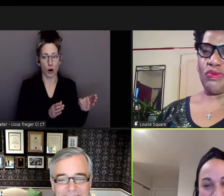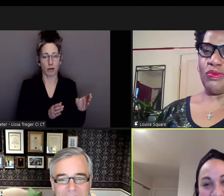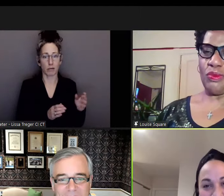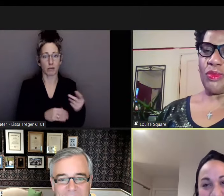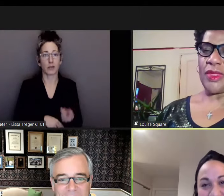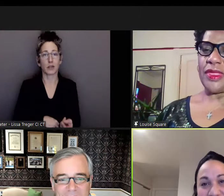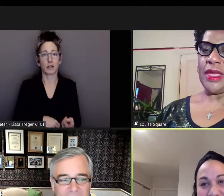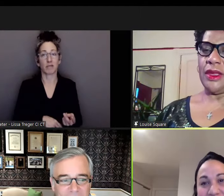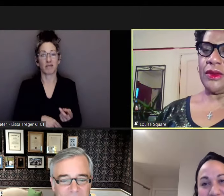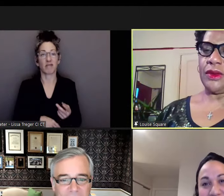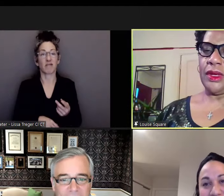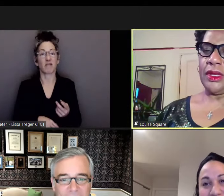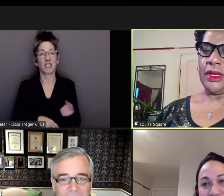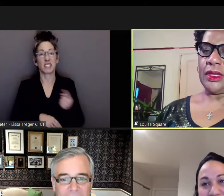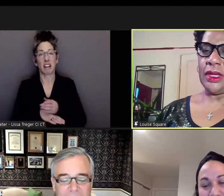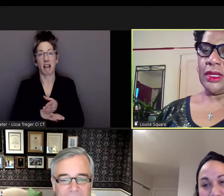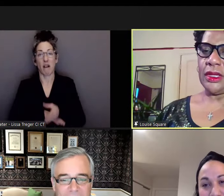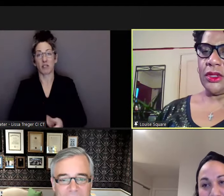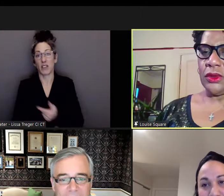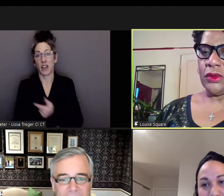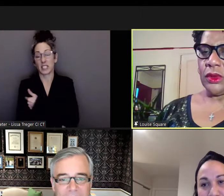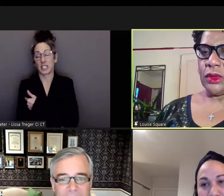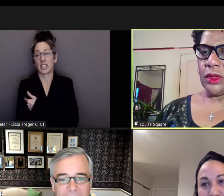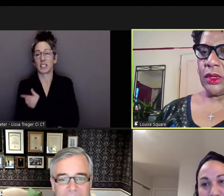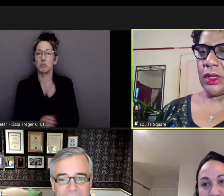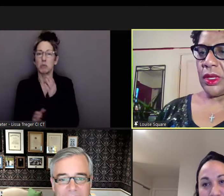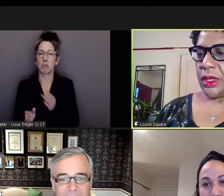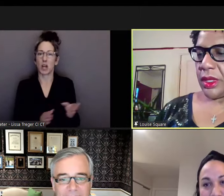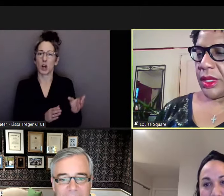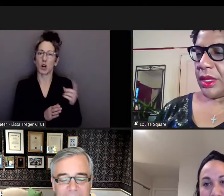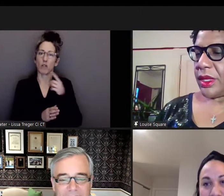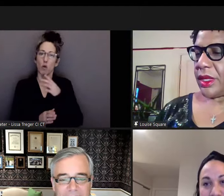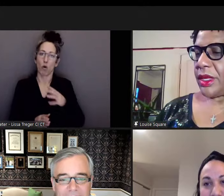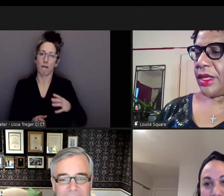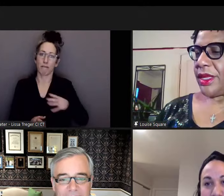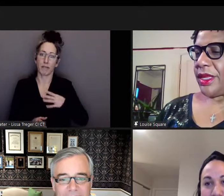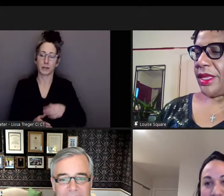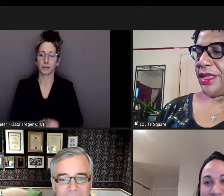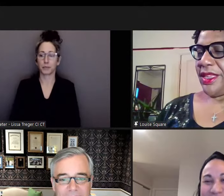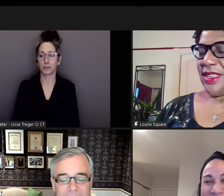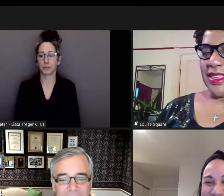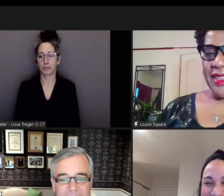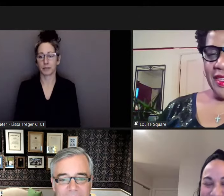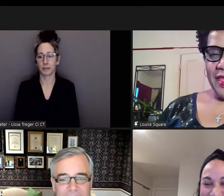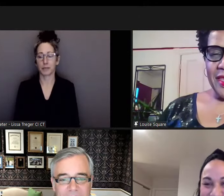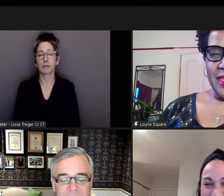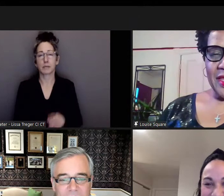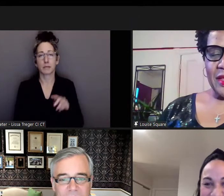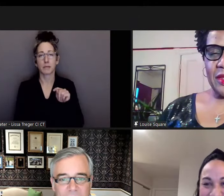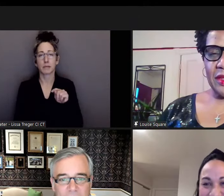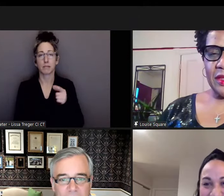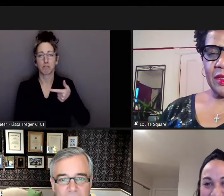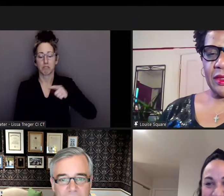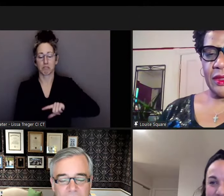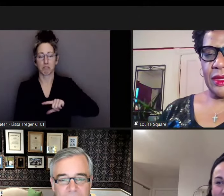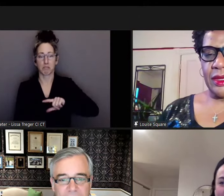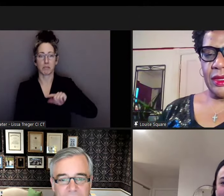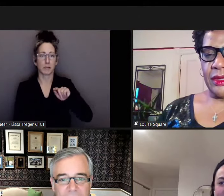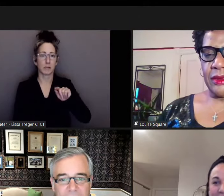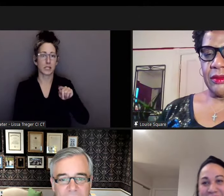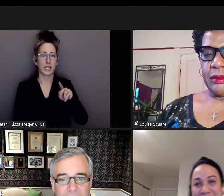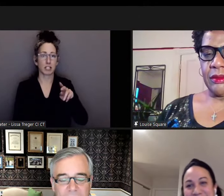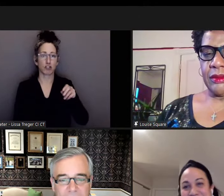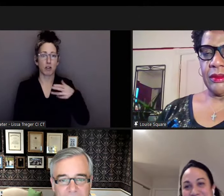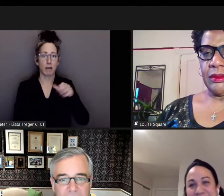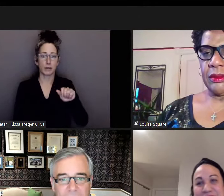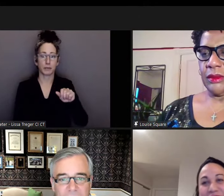one. Thank you. You know what, Luis? Yes. Oh, great. Thank you. So I would add, and I think I'm going to get Dr. Heyer for